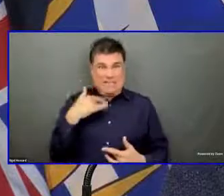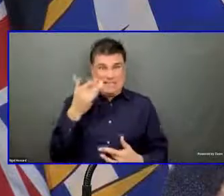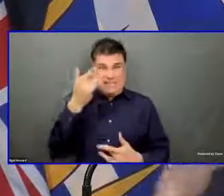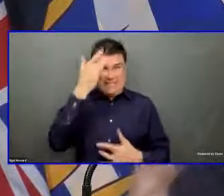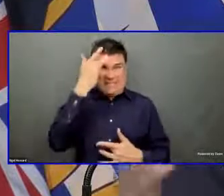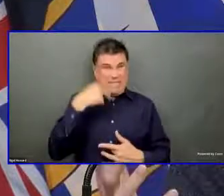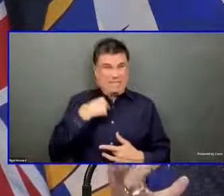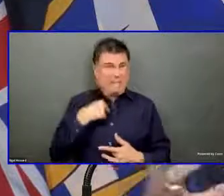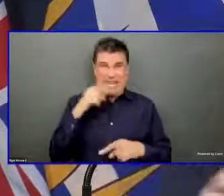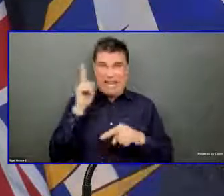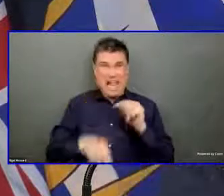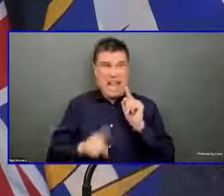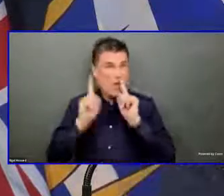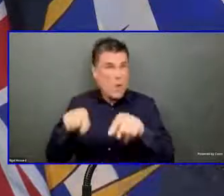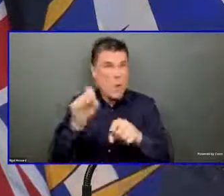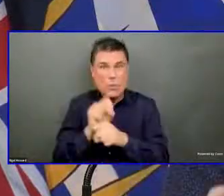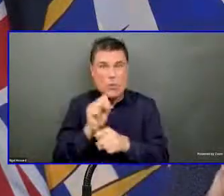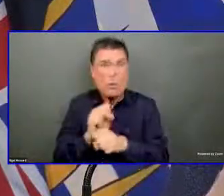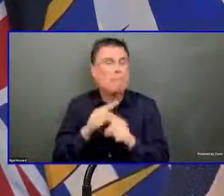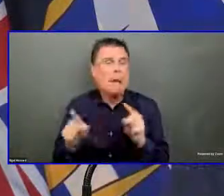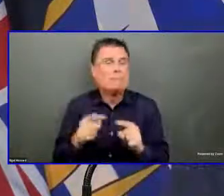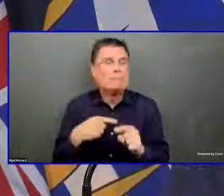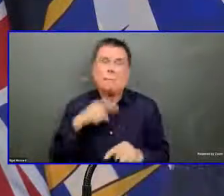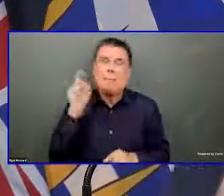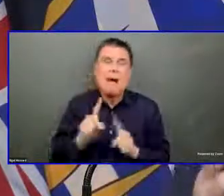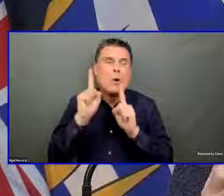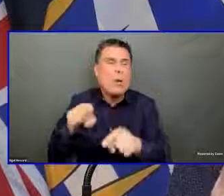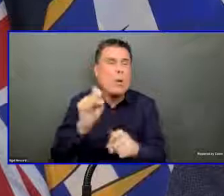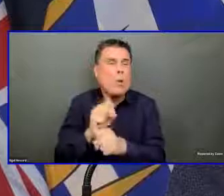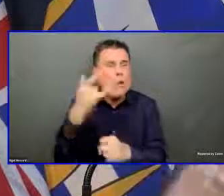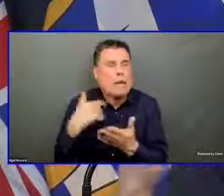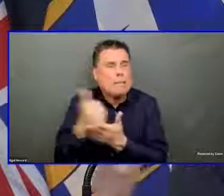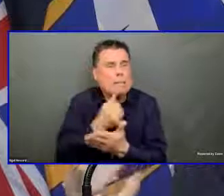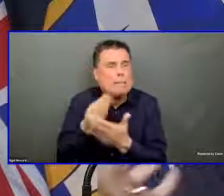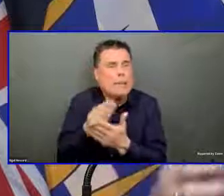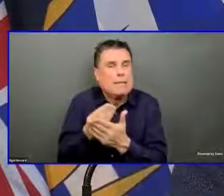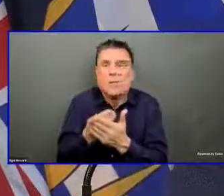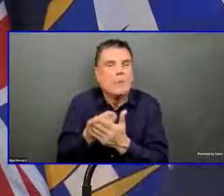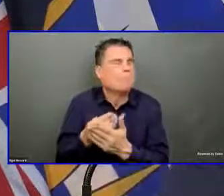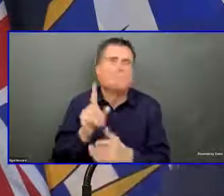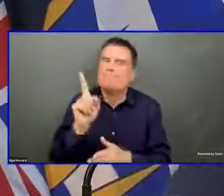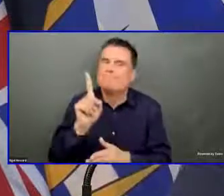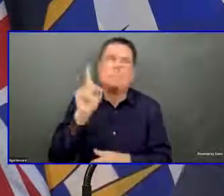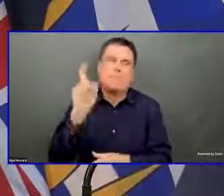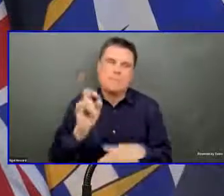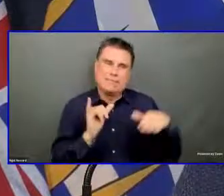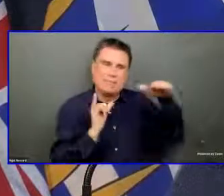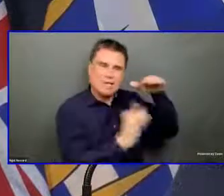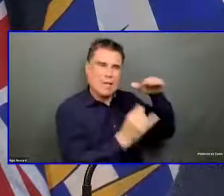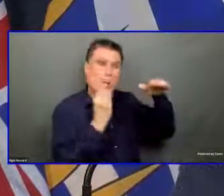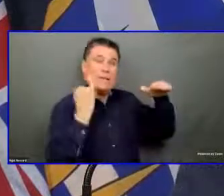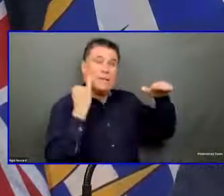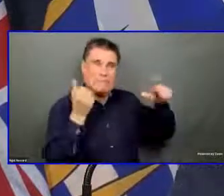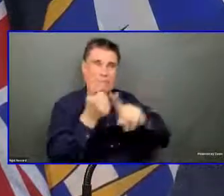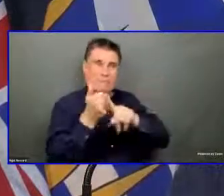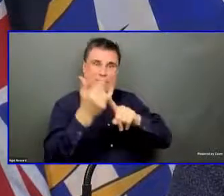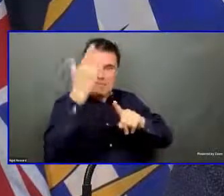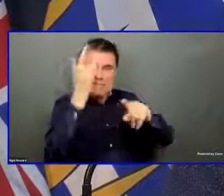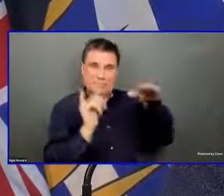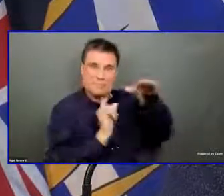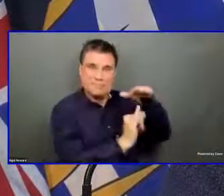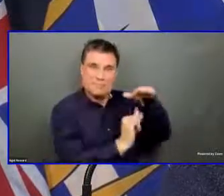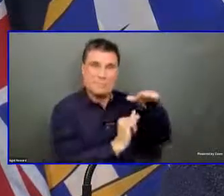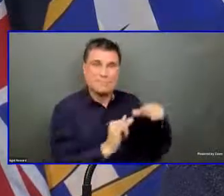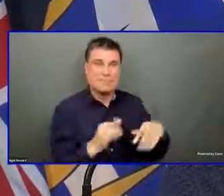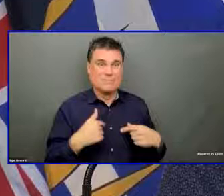their families. They may live in group accommodation settings in some places, or multi-generational large family